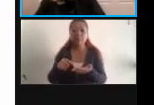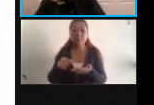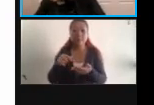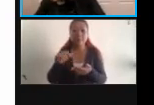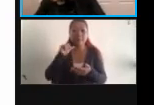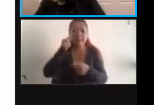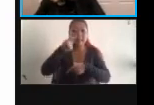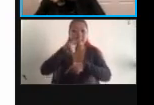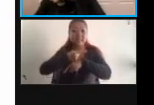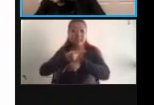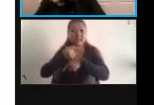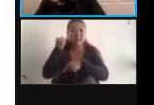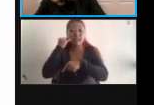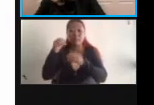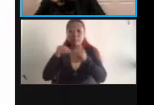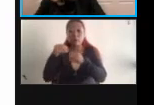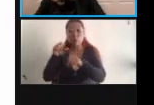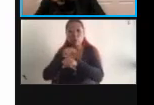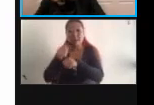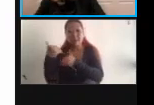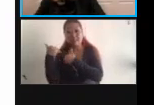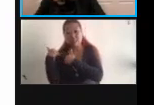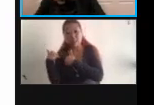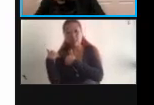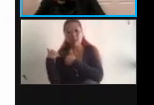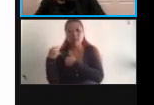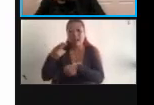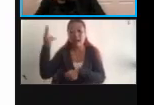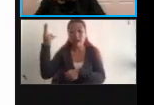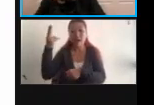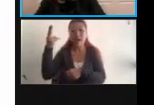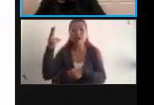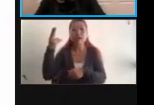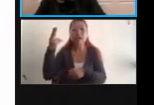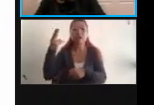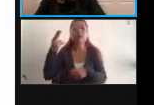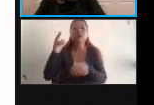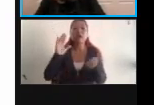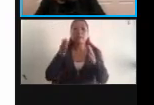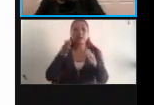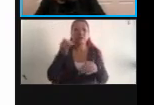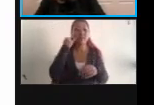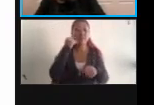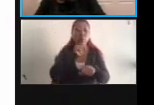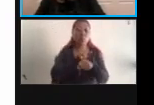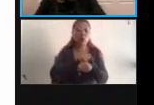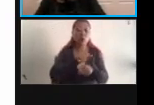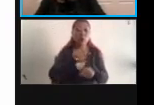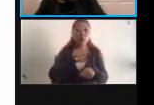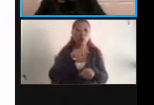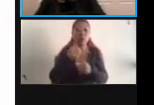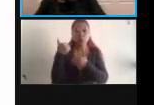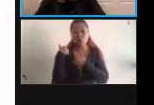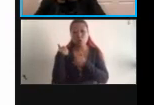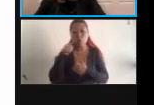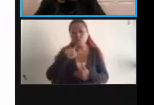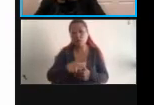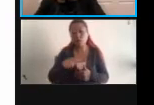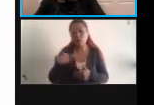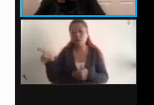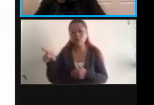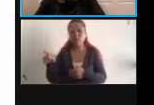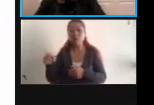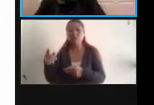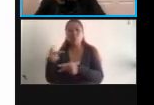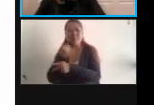was high, but less so when workload was low. Workload management, such as recovery periods, can not only help with fatigue management